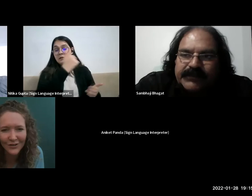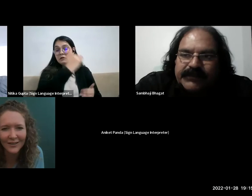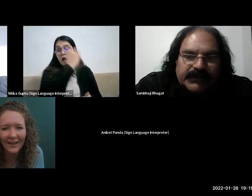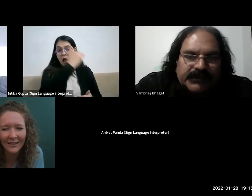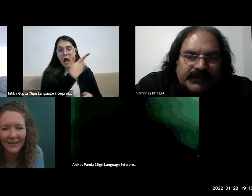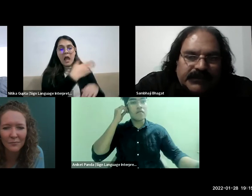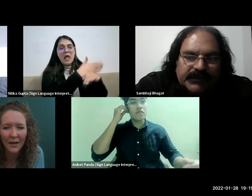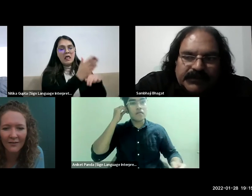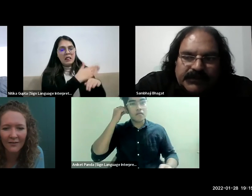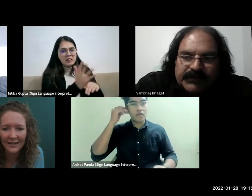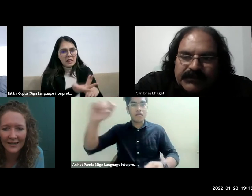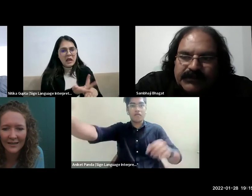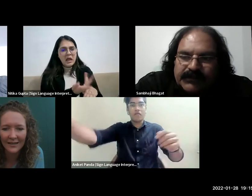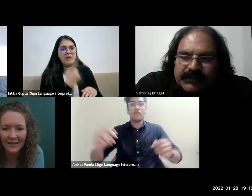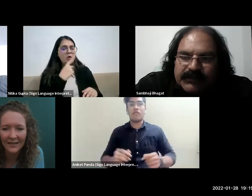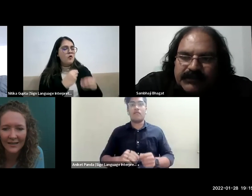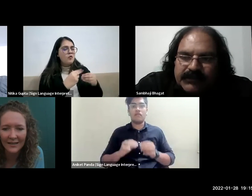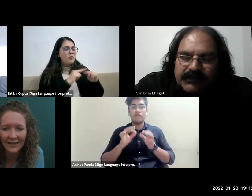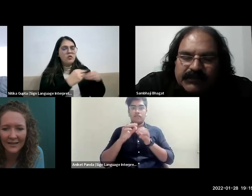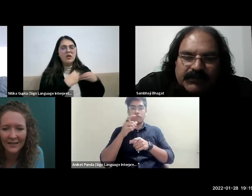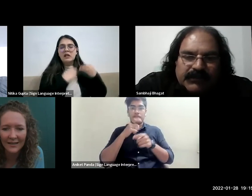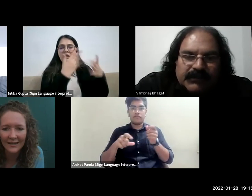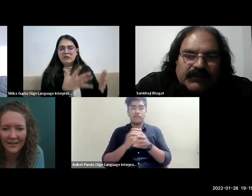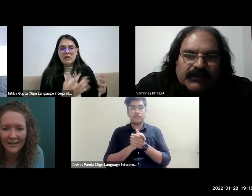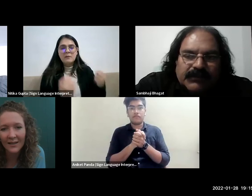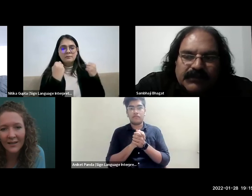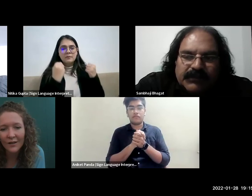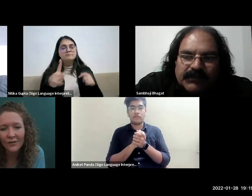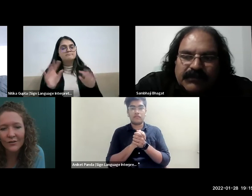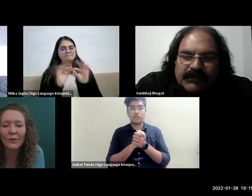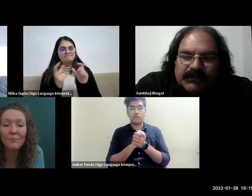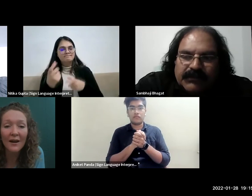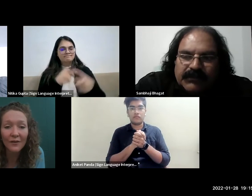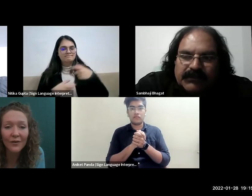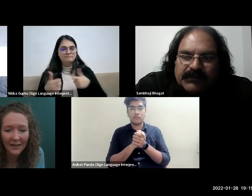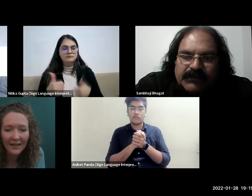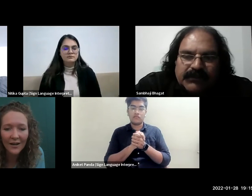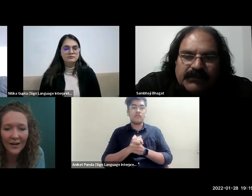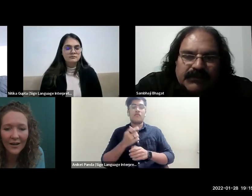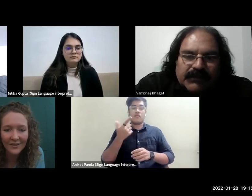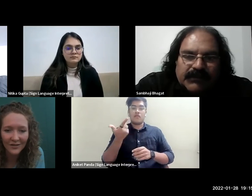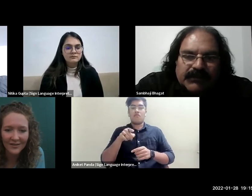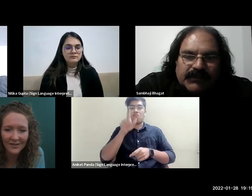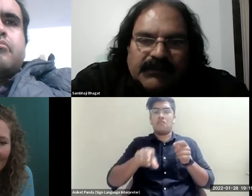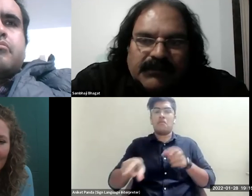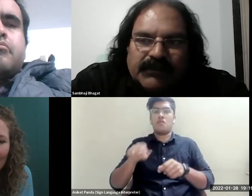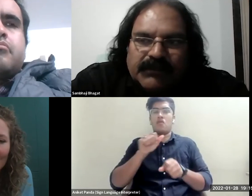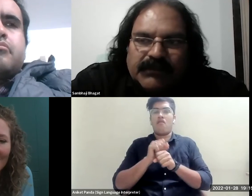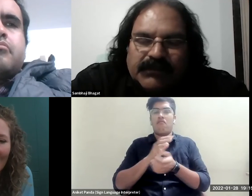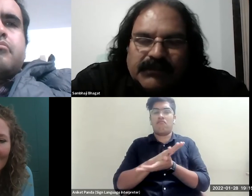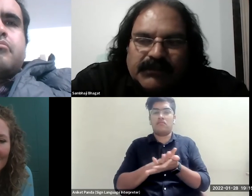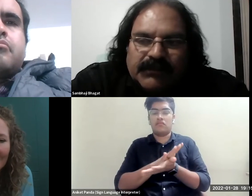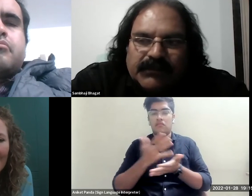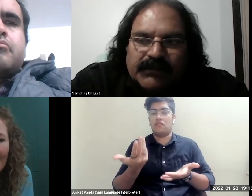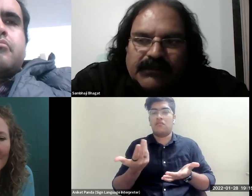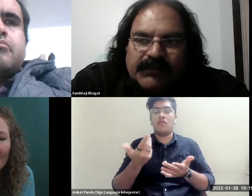and improper representation and uneven power relations, and lack of capacity, so that we can benefit from the